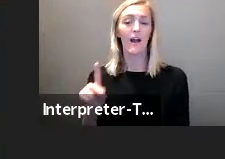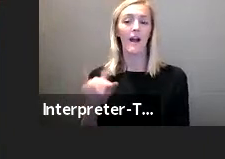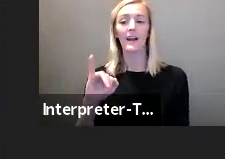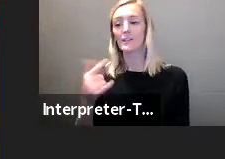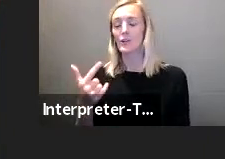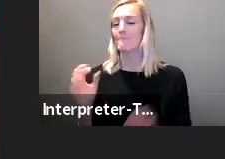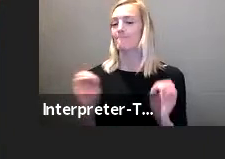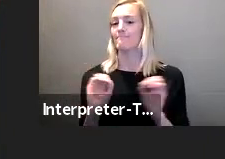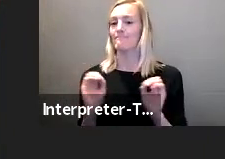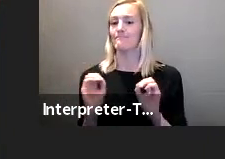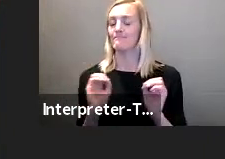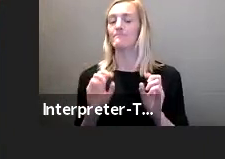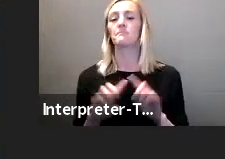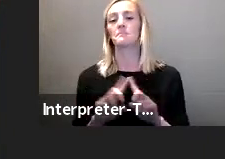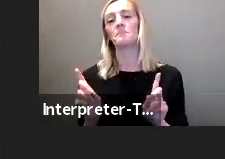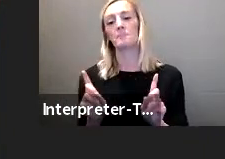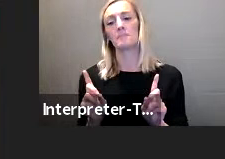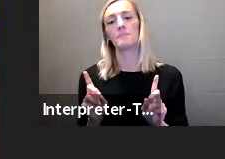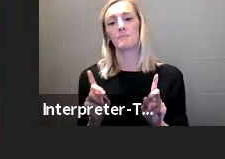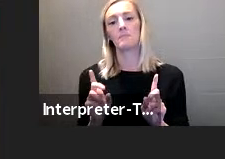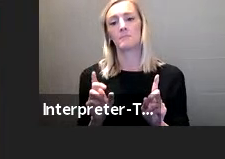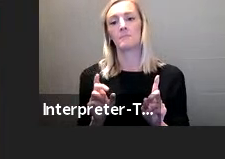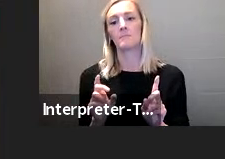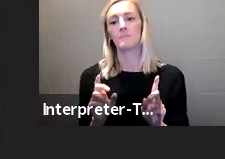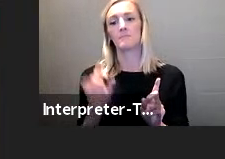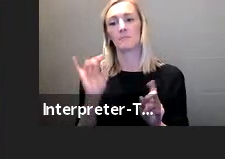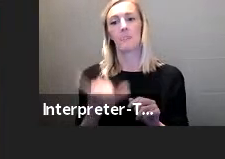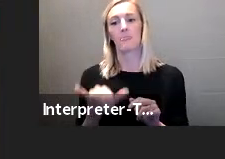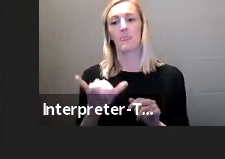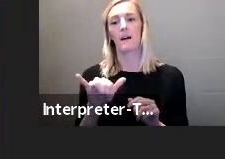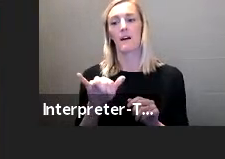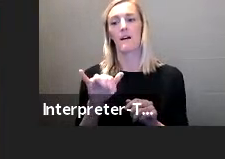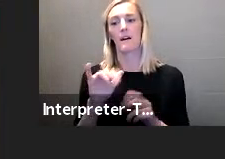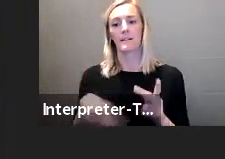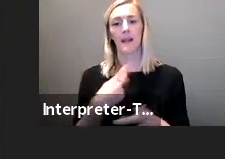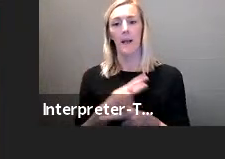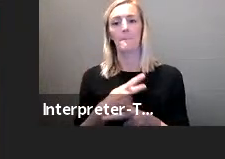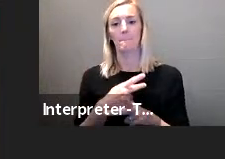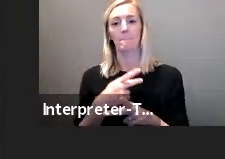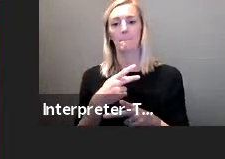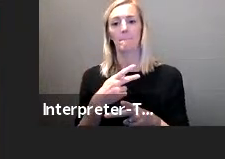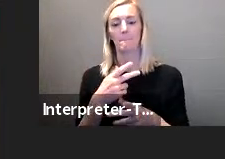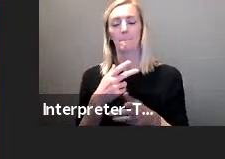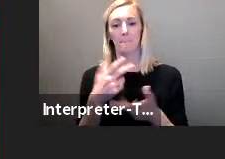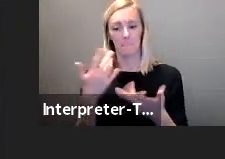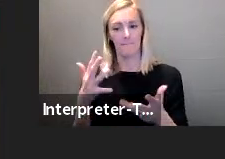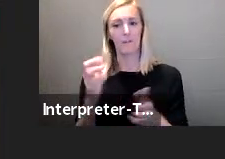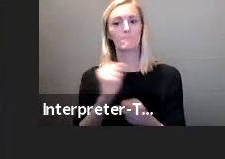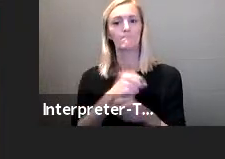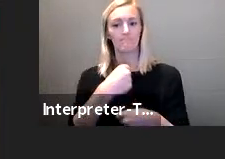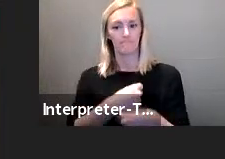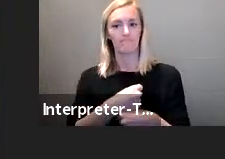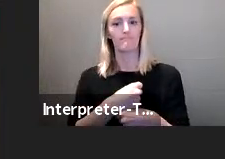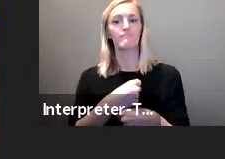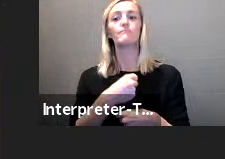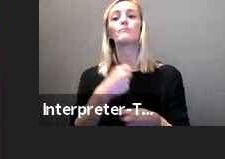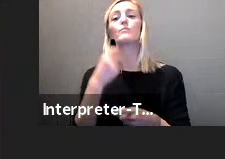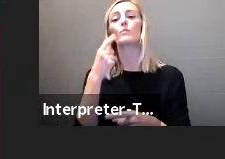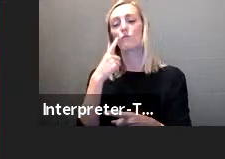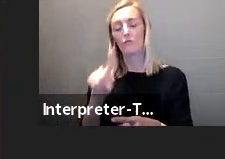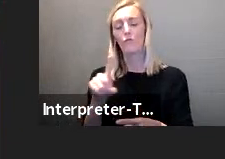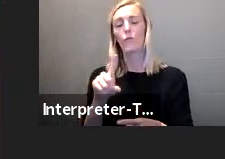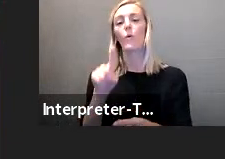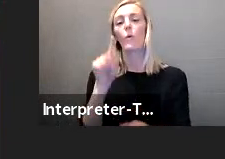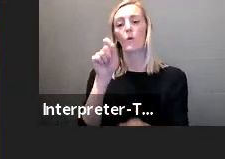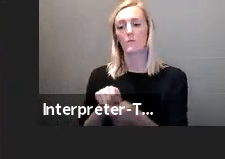Instagram, but that platform or that sort of subsector has been created to speak to